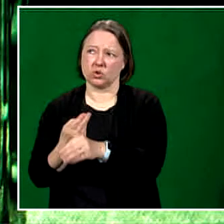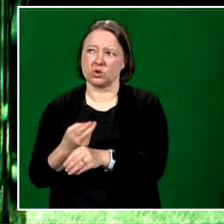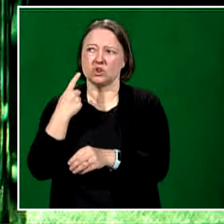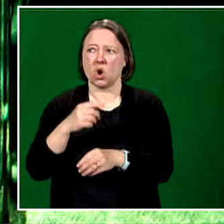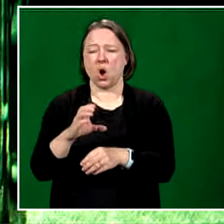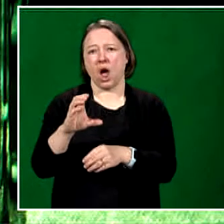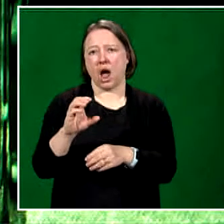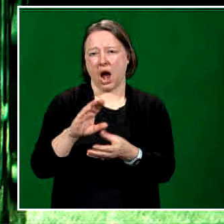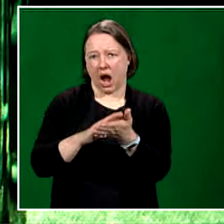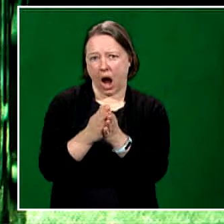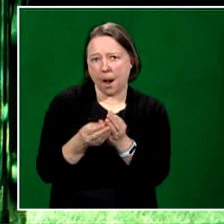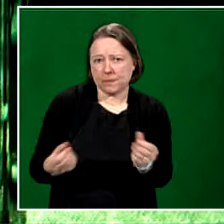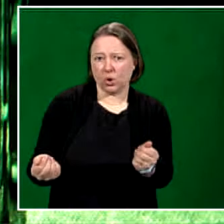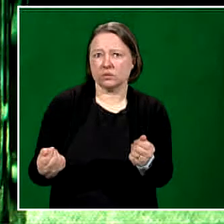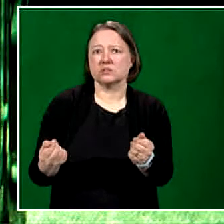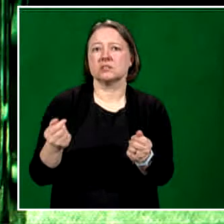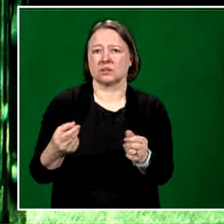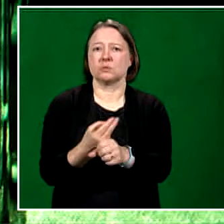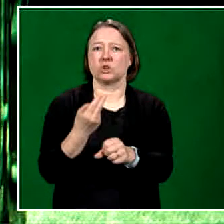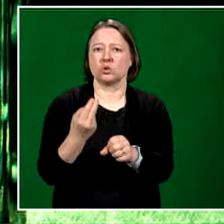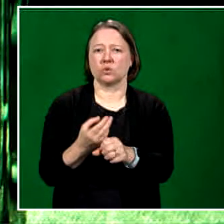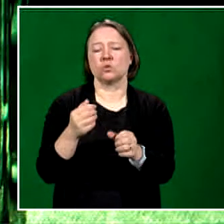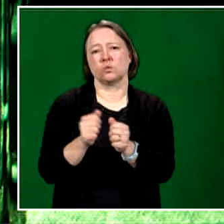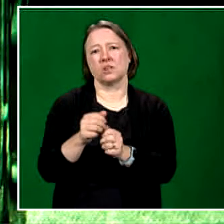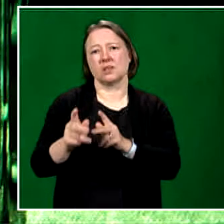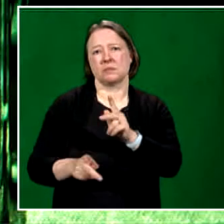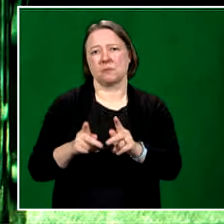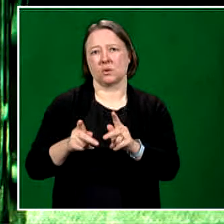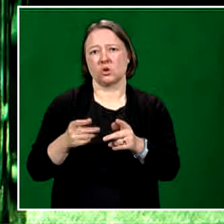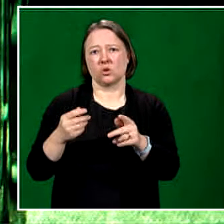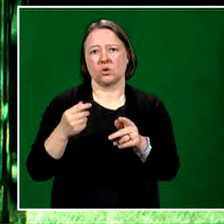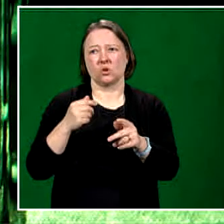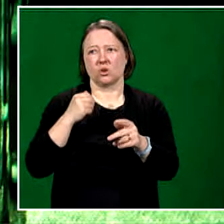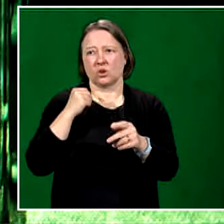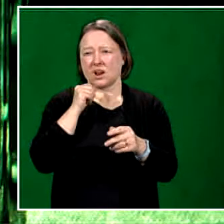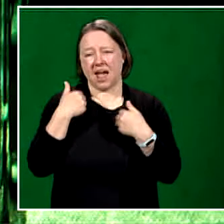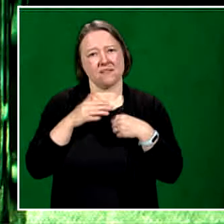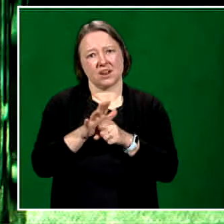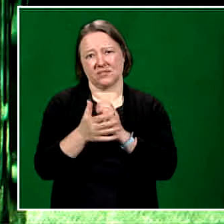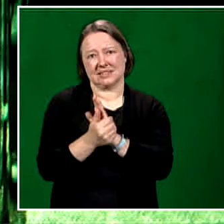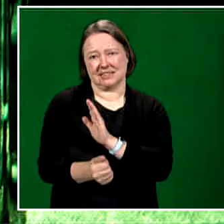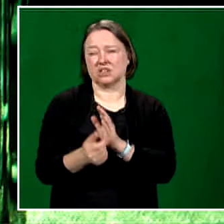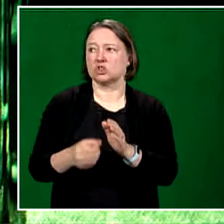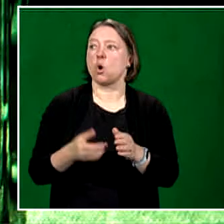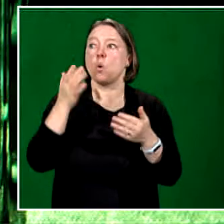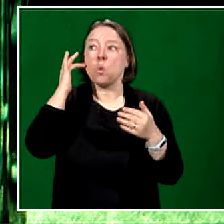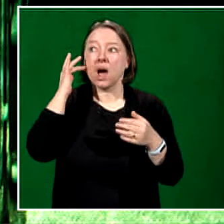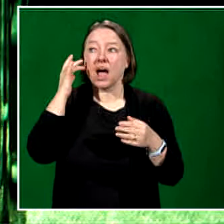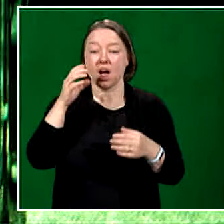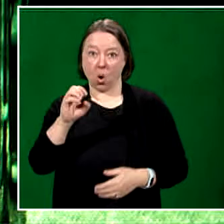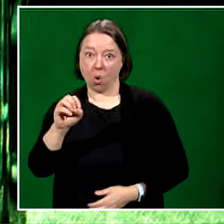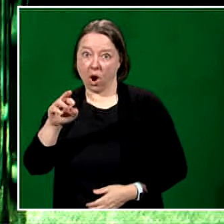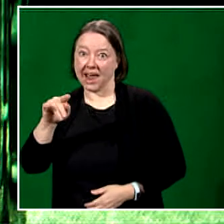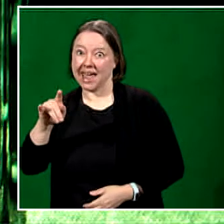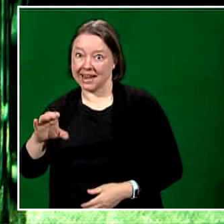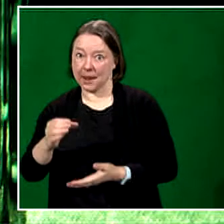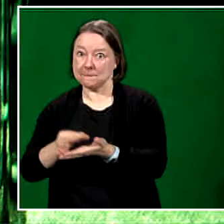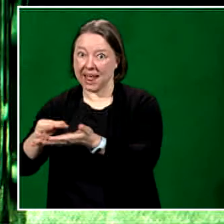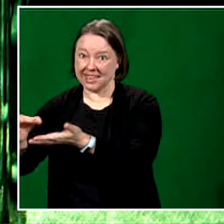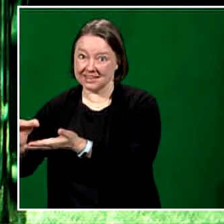result in disease pathogens when used with people who don't have enough skills. So why organic pellets? Organic